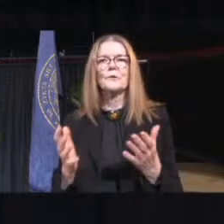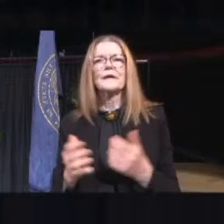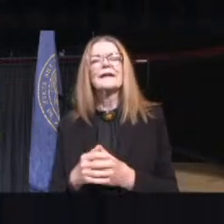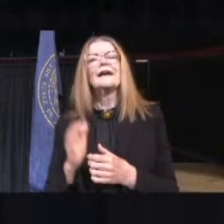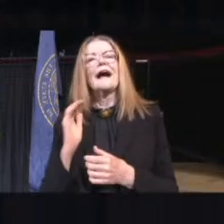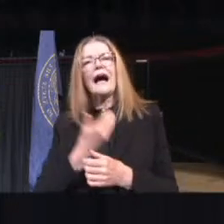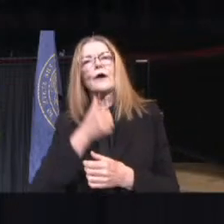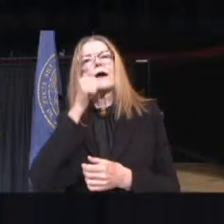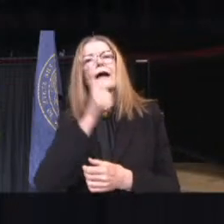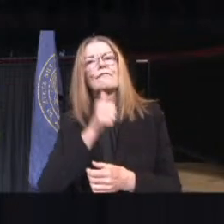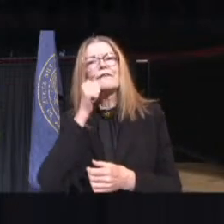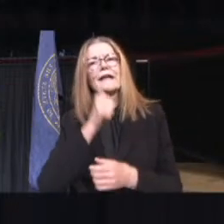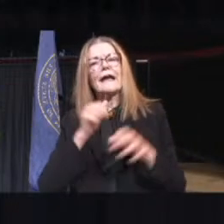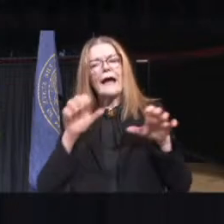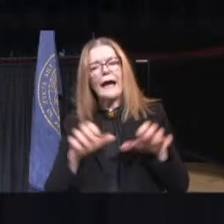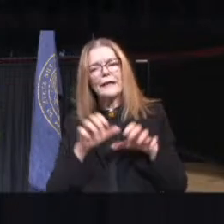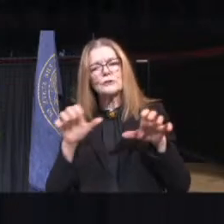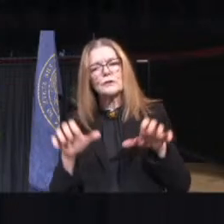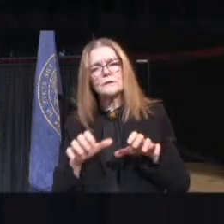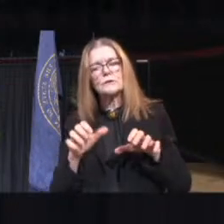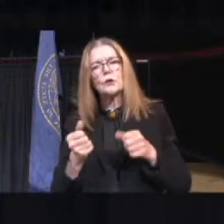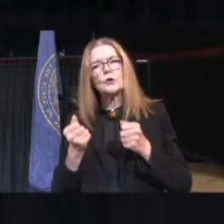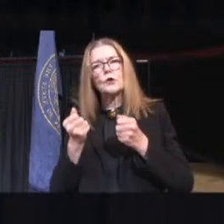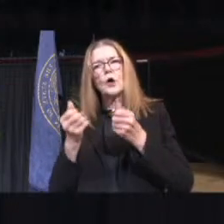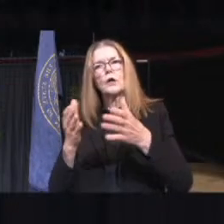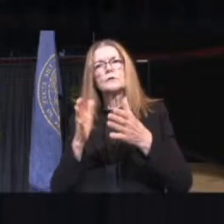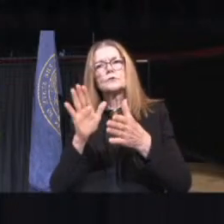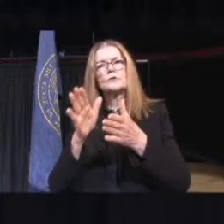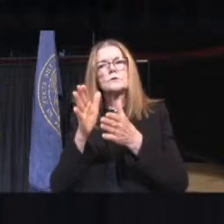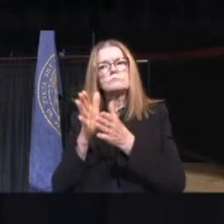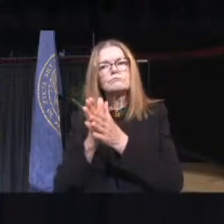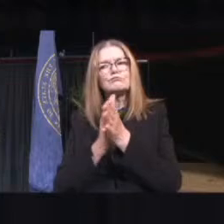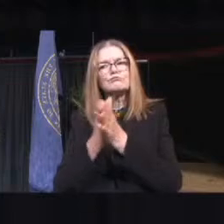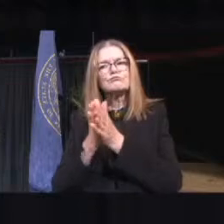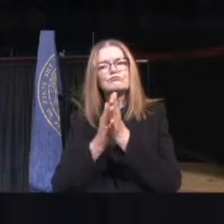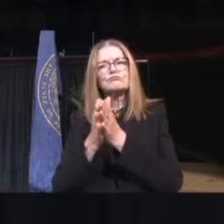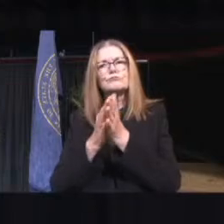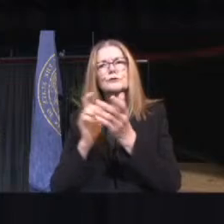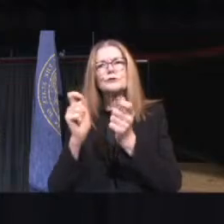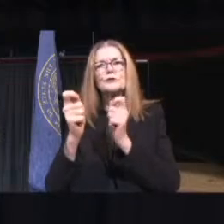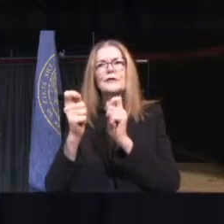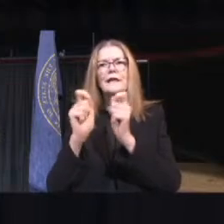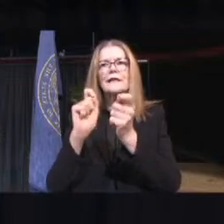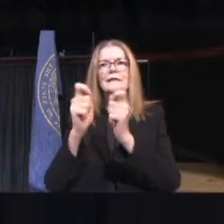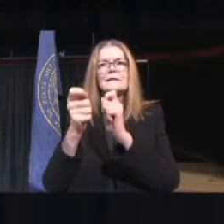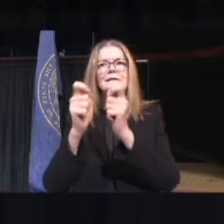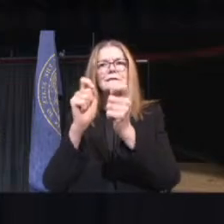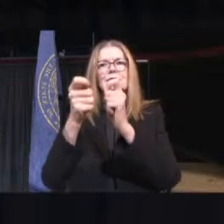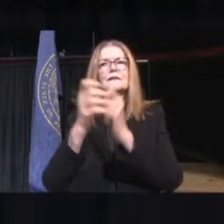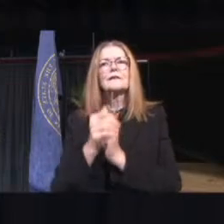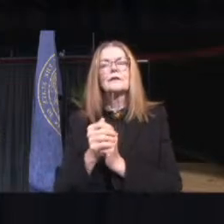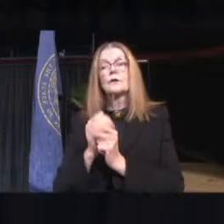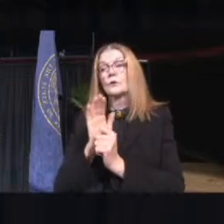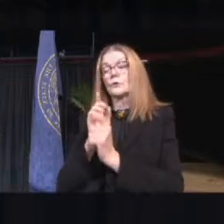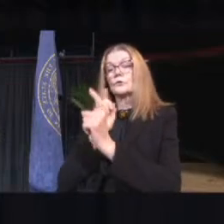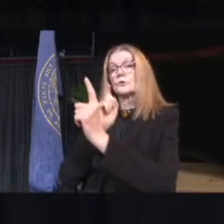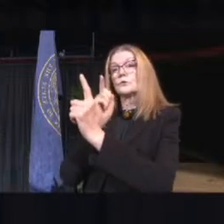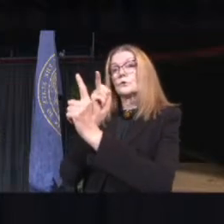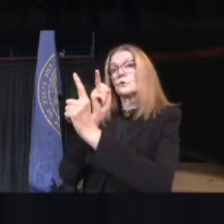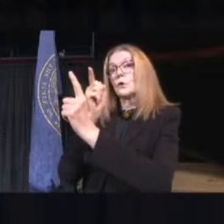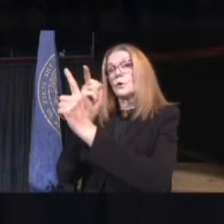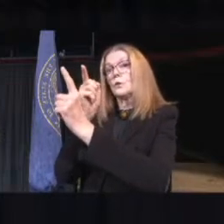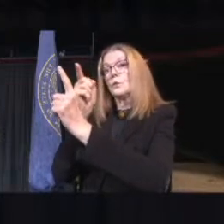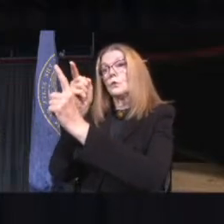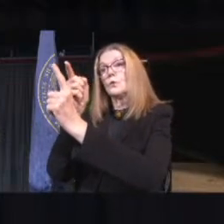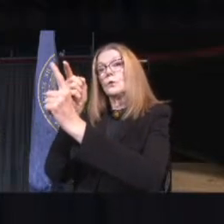daily actions. Aspirations may change, but the journey to discover and strive towards our goals holds much more